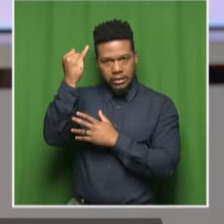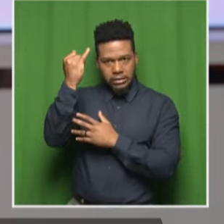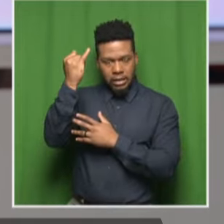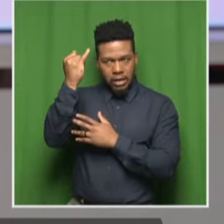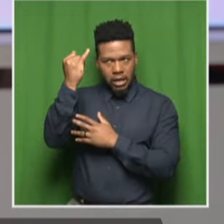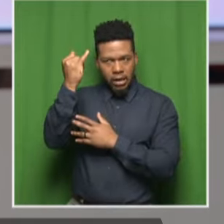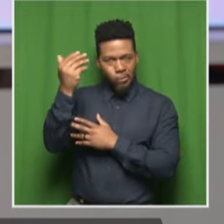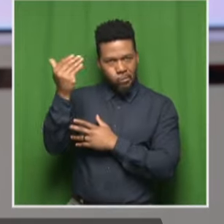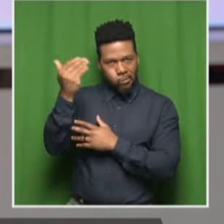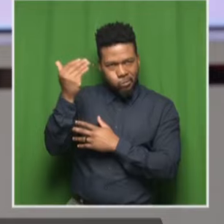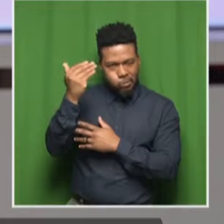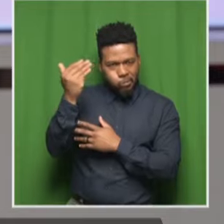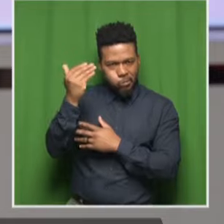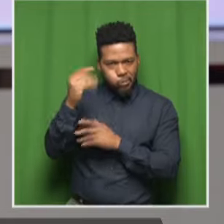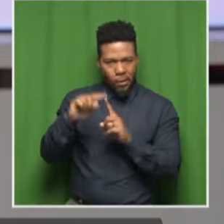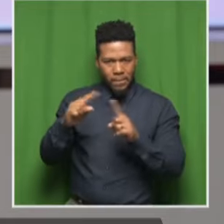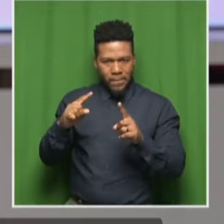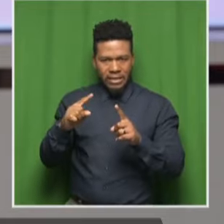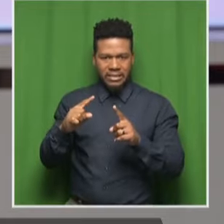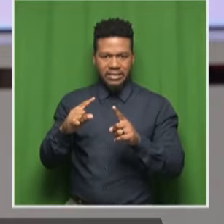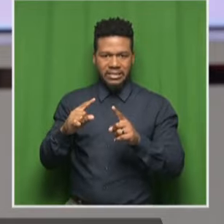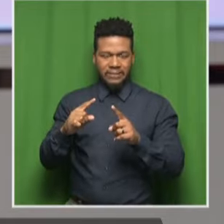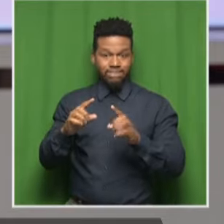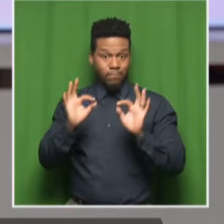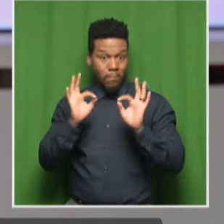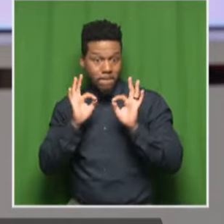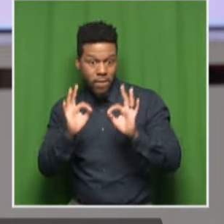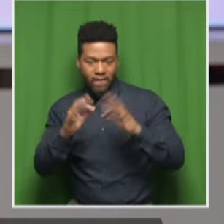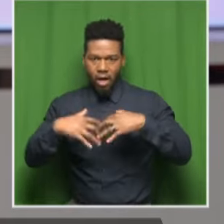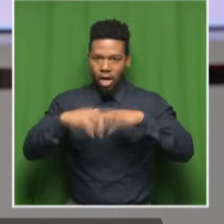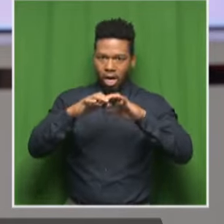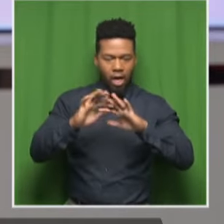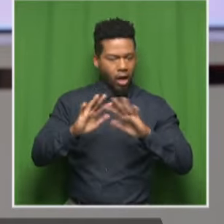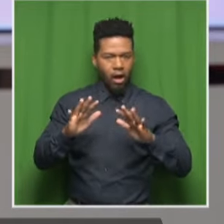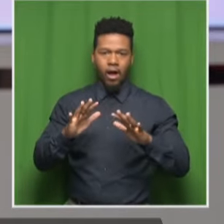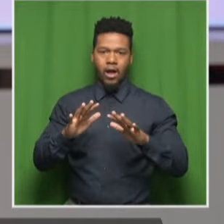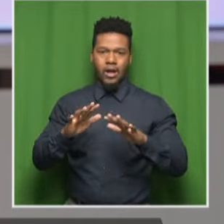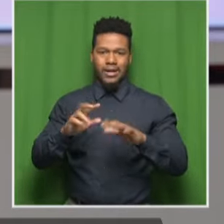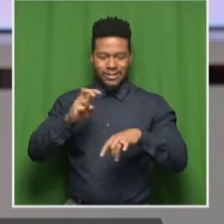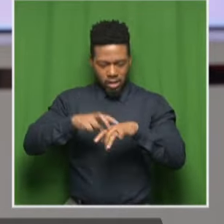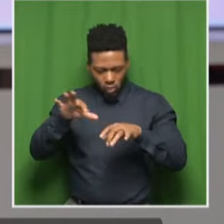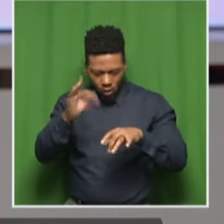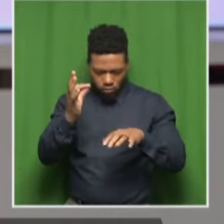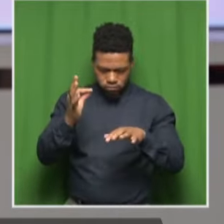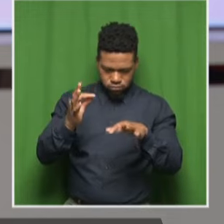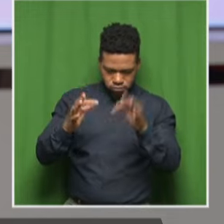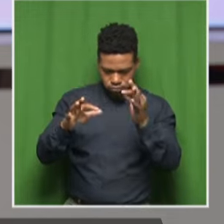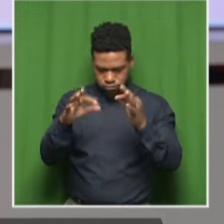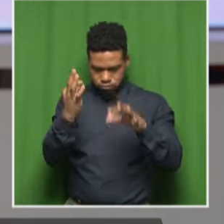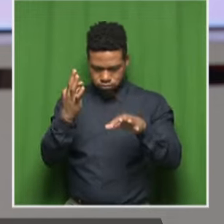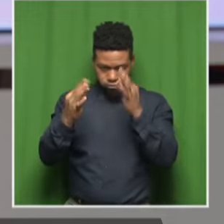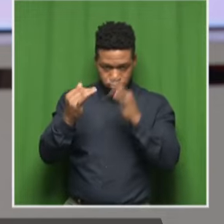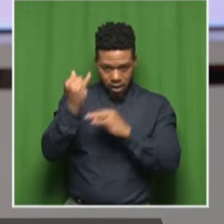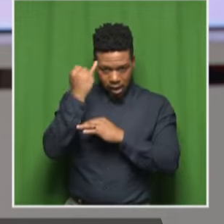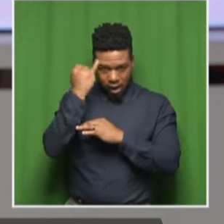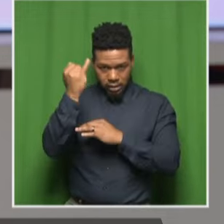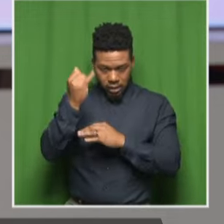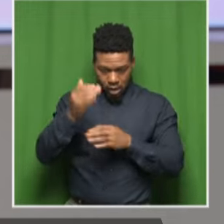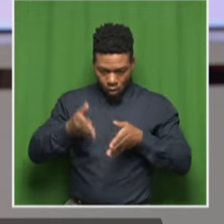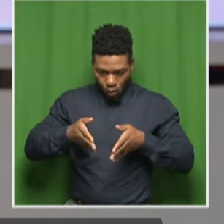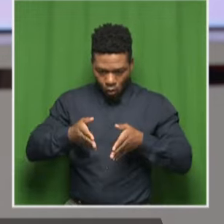formed until you actually start going through it, and it becomes clearer on the way, on the